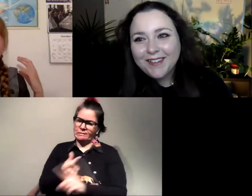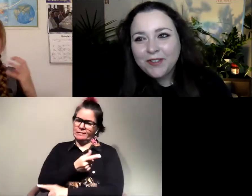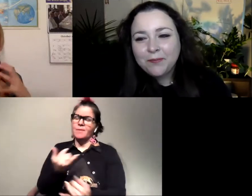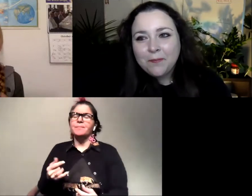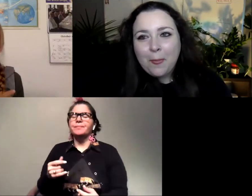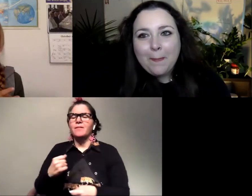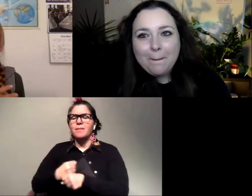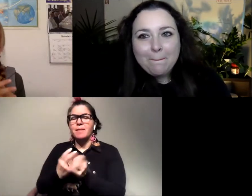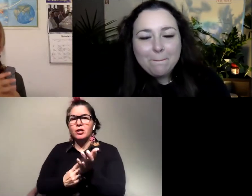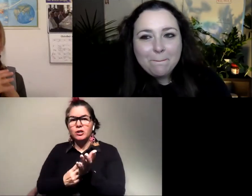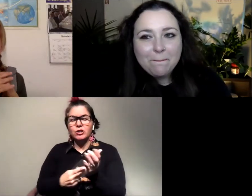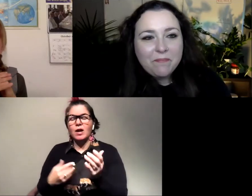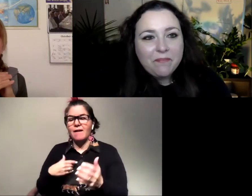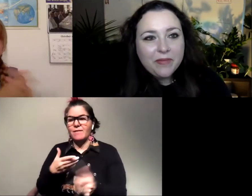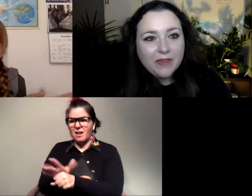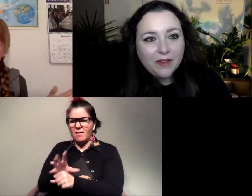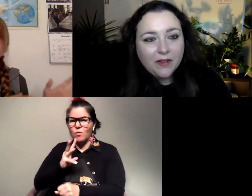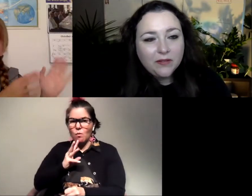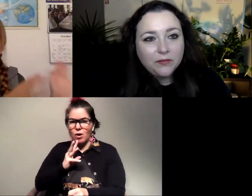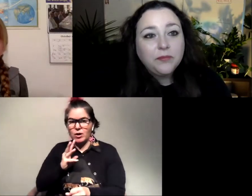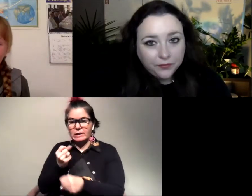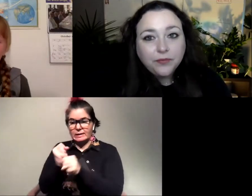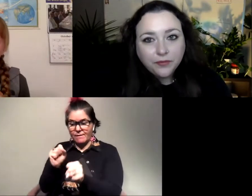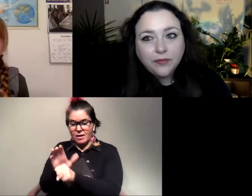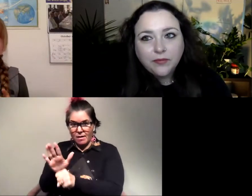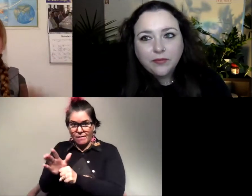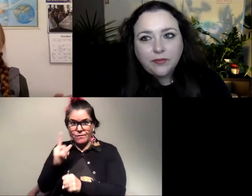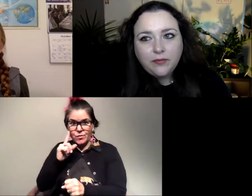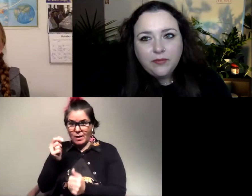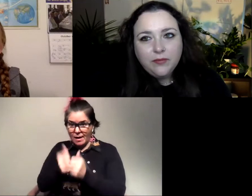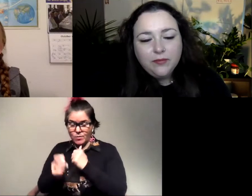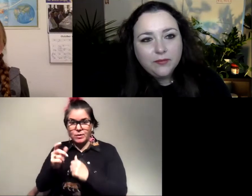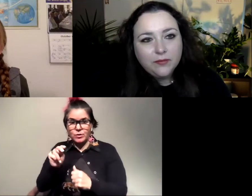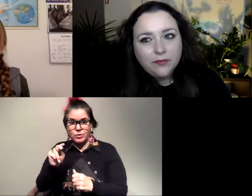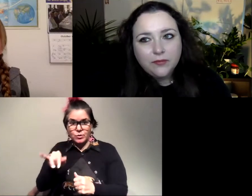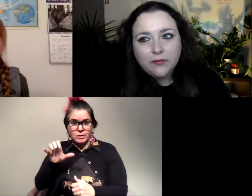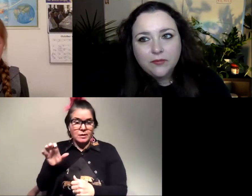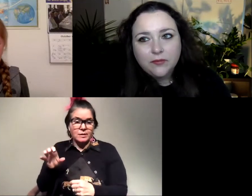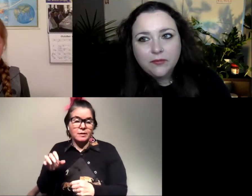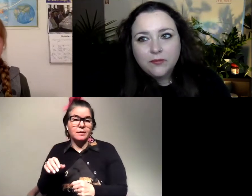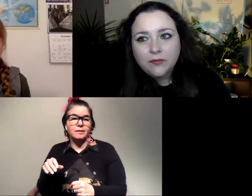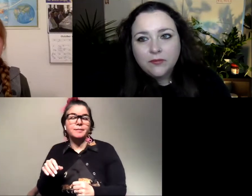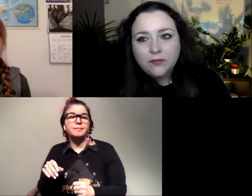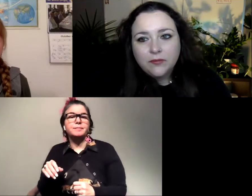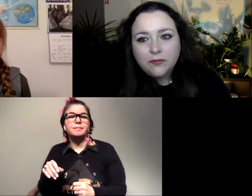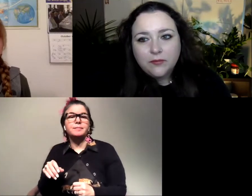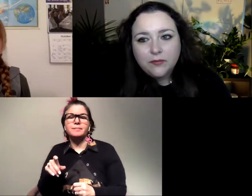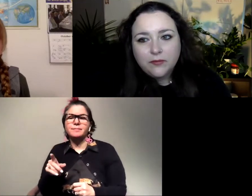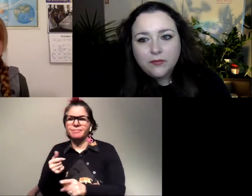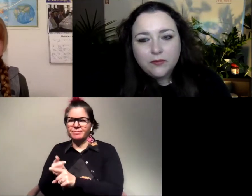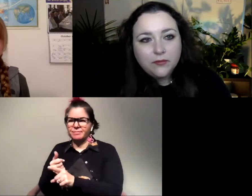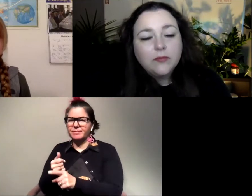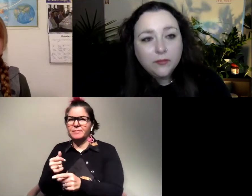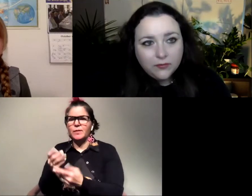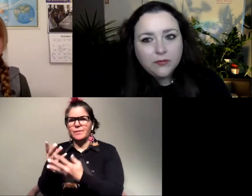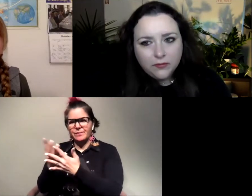sure that they had a supply of water that's safe enough for everyone in New York City. And it would be really expensive to have to filter